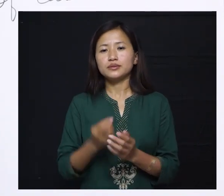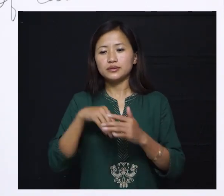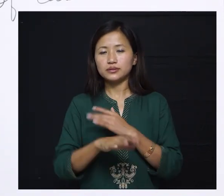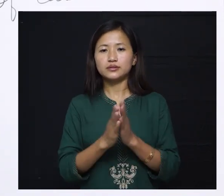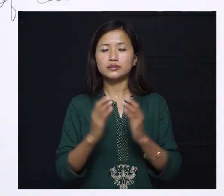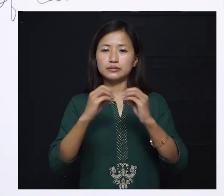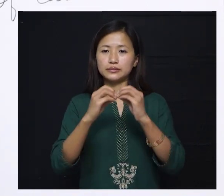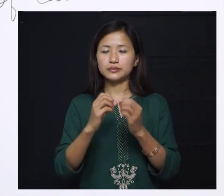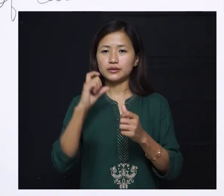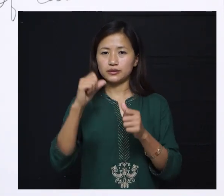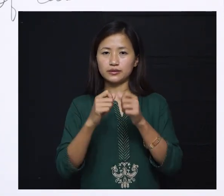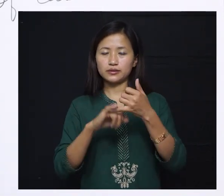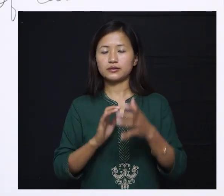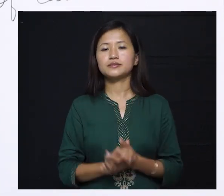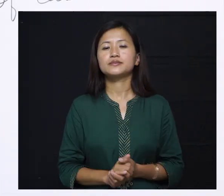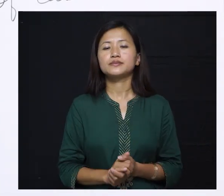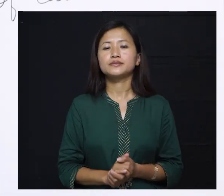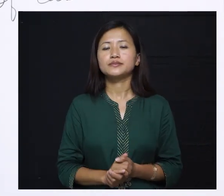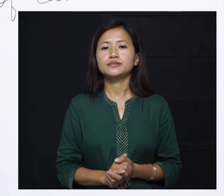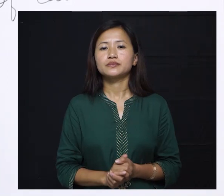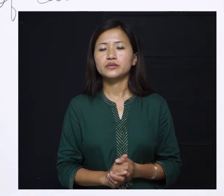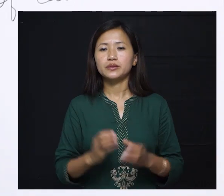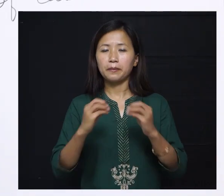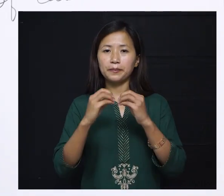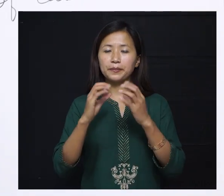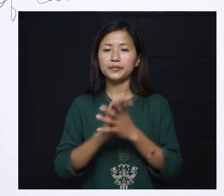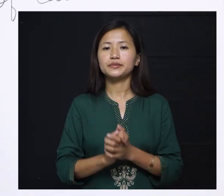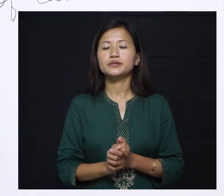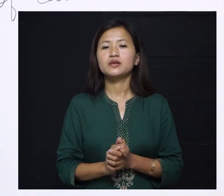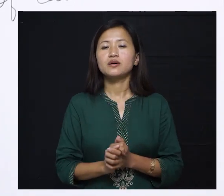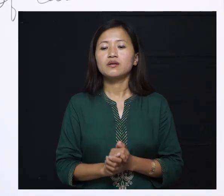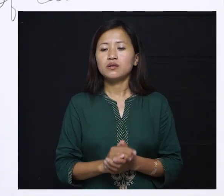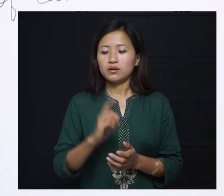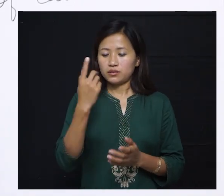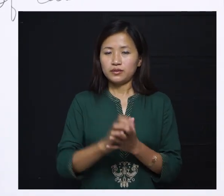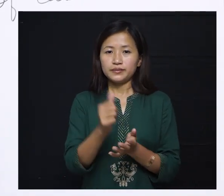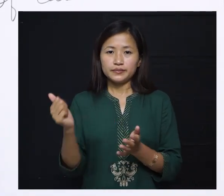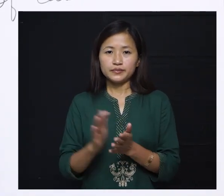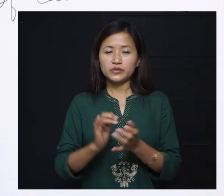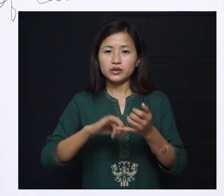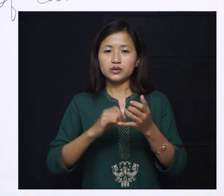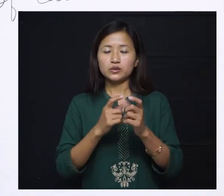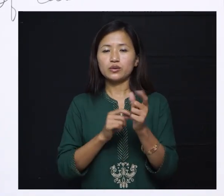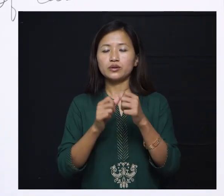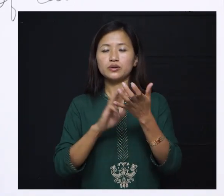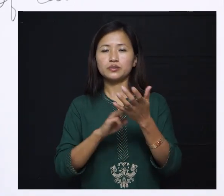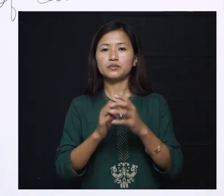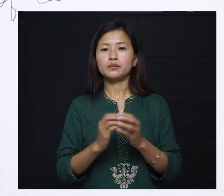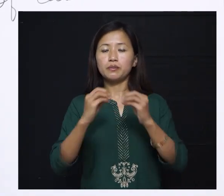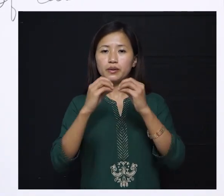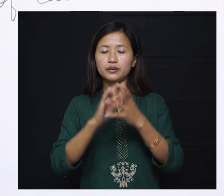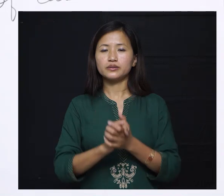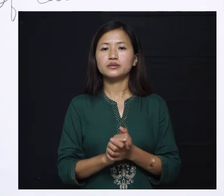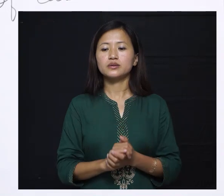Brahmin caste. So for the Brahmin women, another privilege for them was the Swayamvara, where they were given